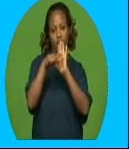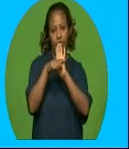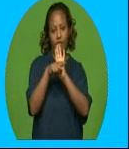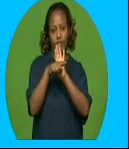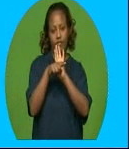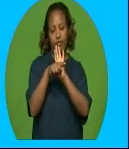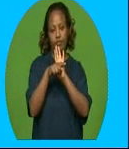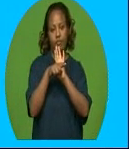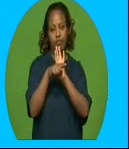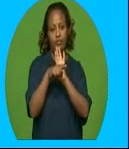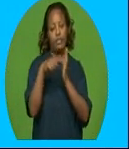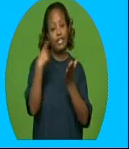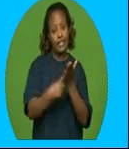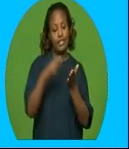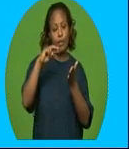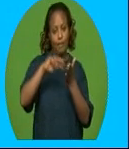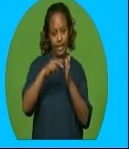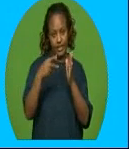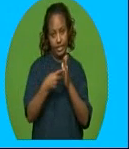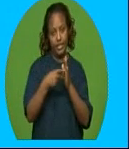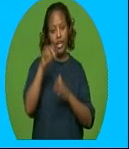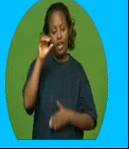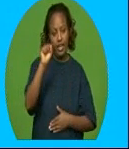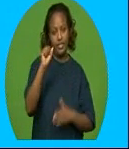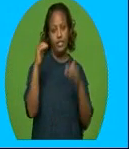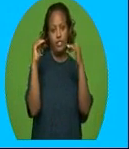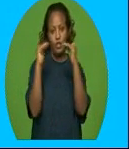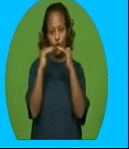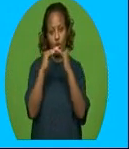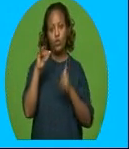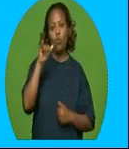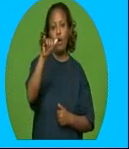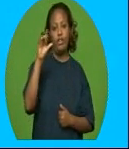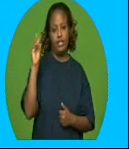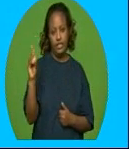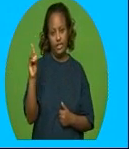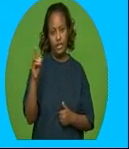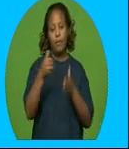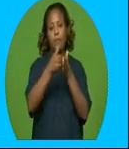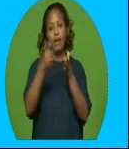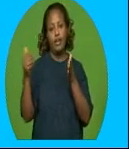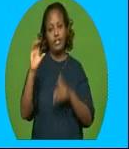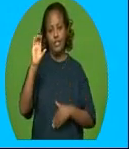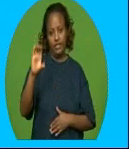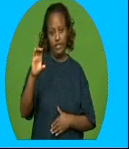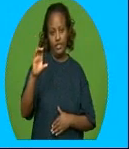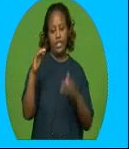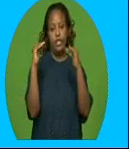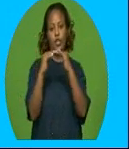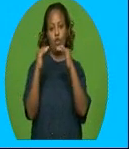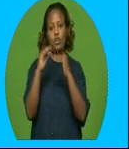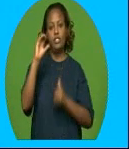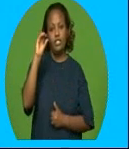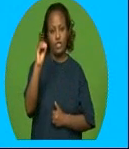is negative. This means S equals YD minus